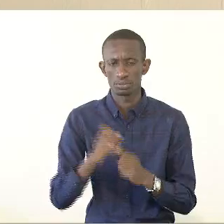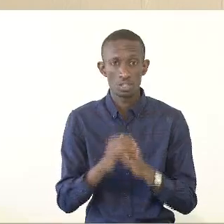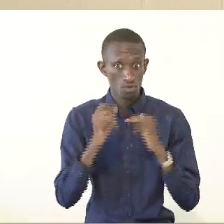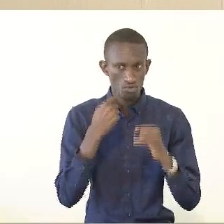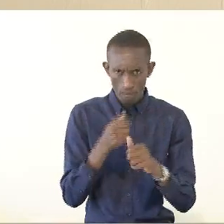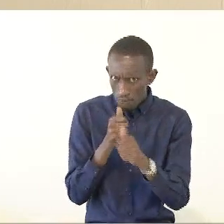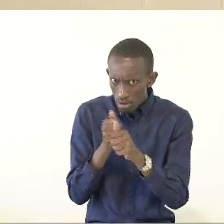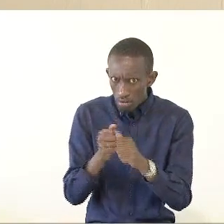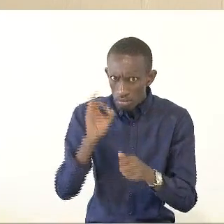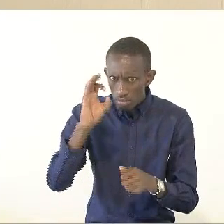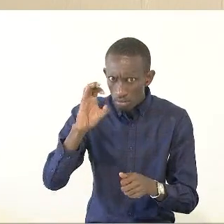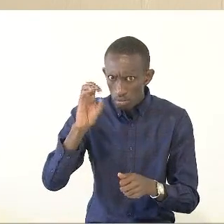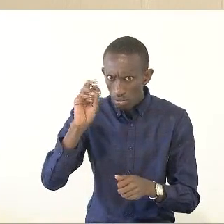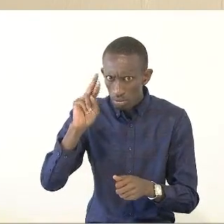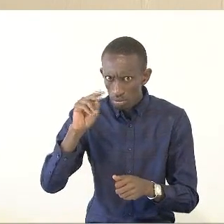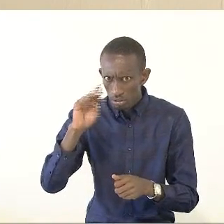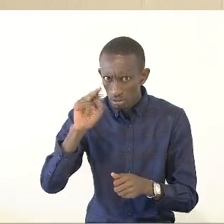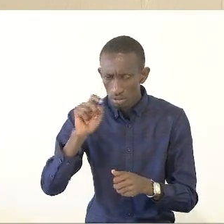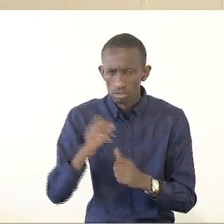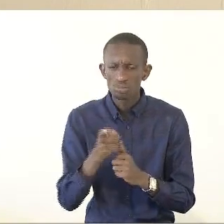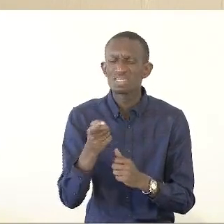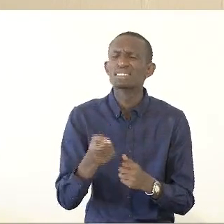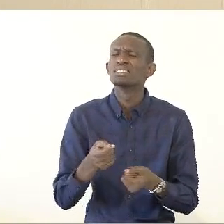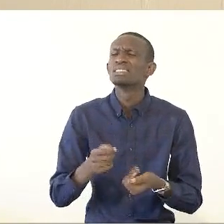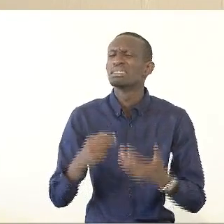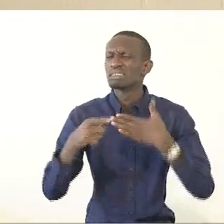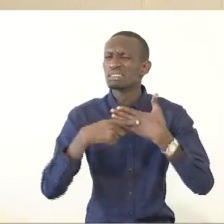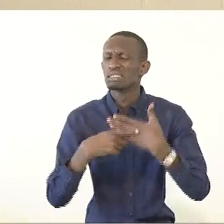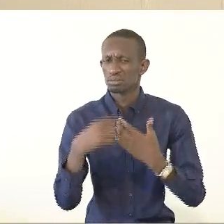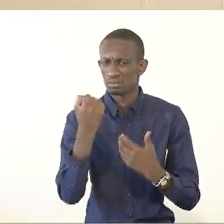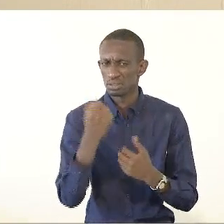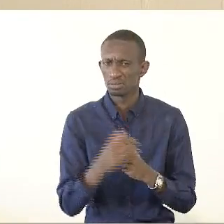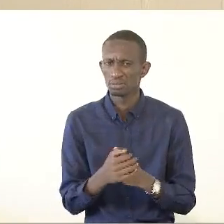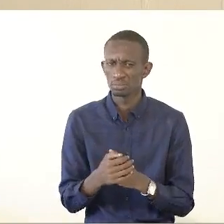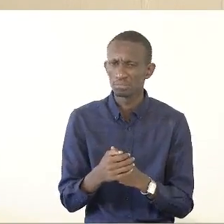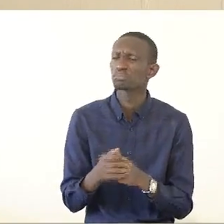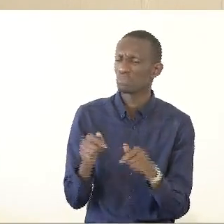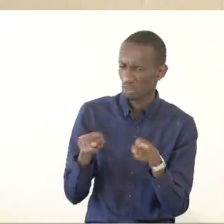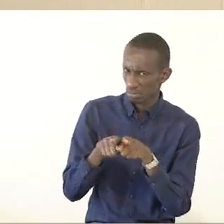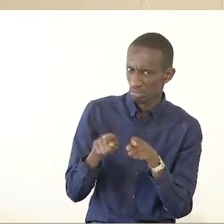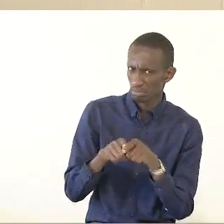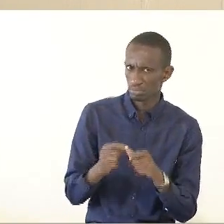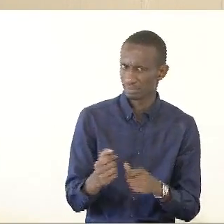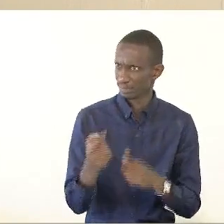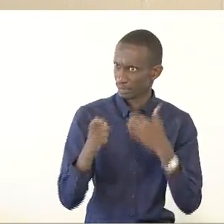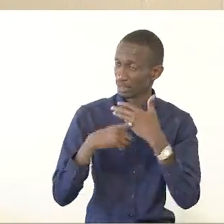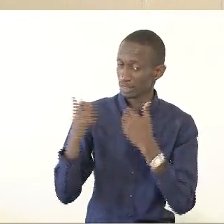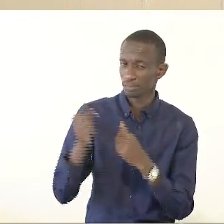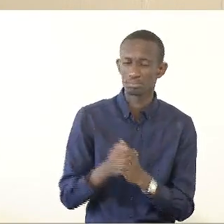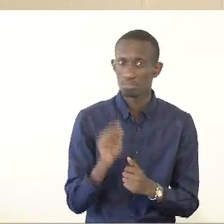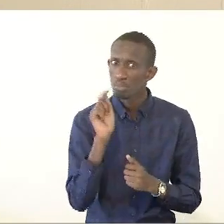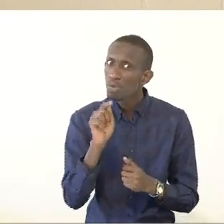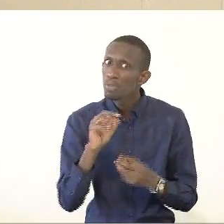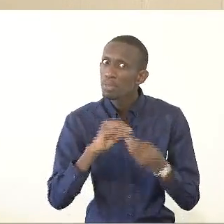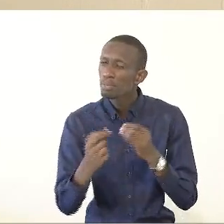coordinates, we have negative 5. It goes with the 6. That is coordinate, the point number 1, because you